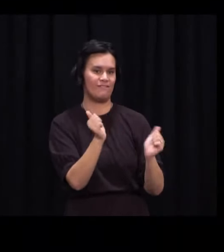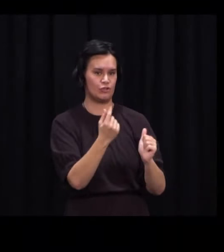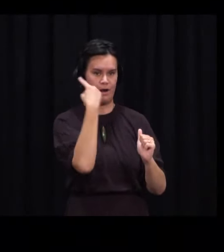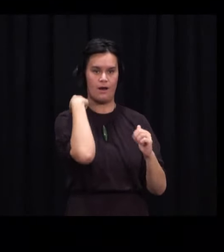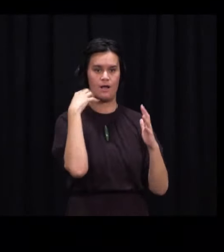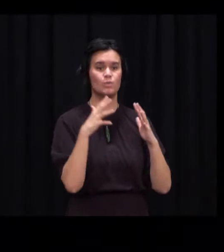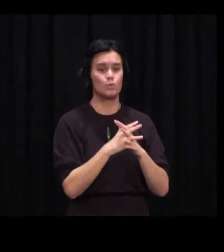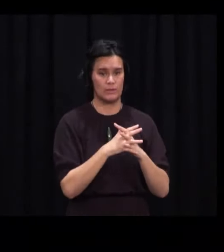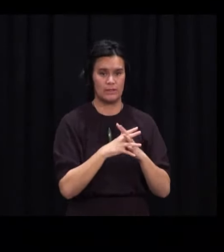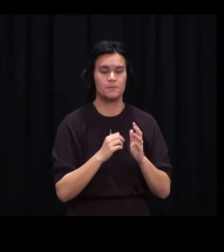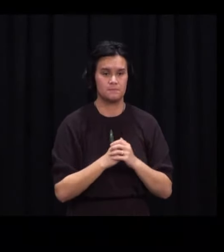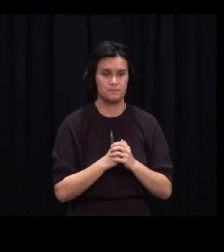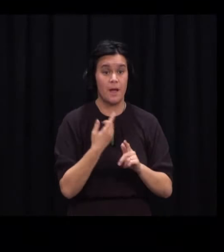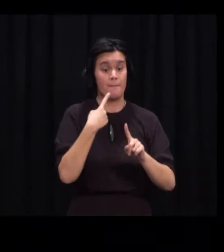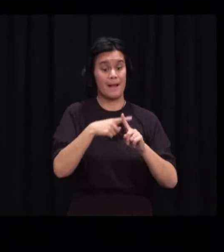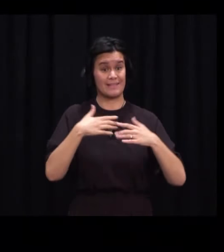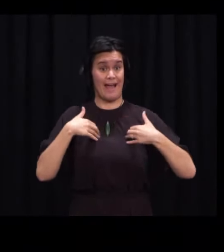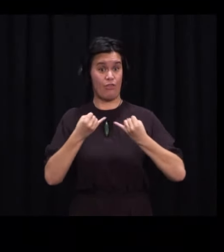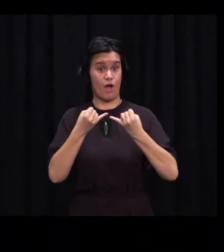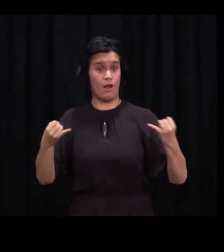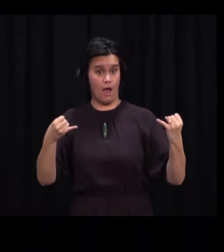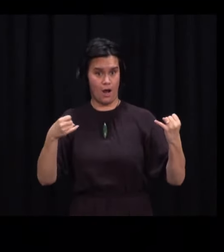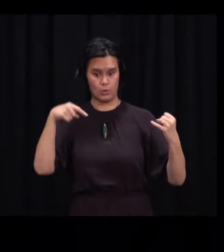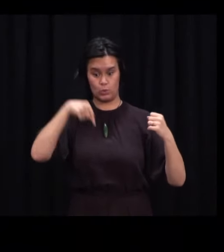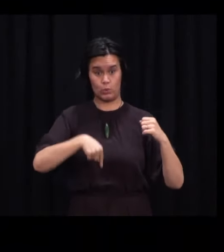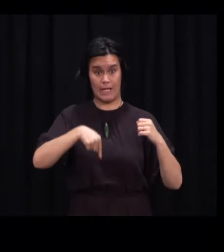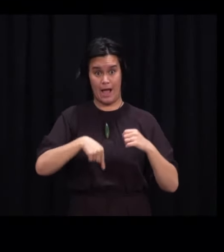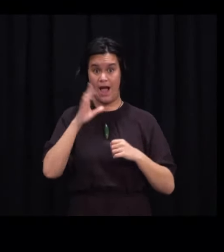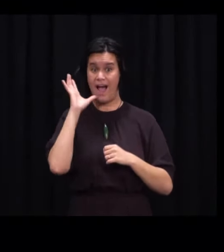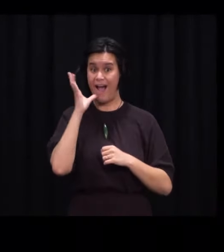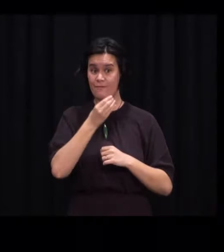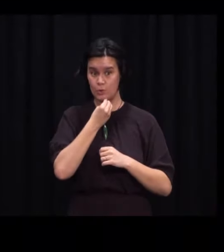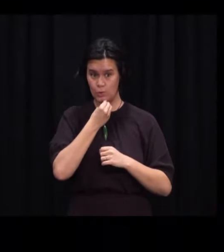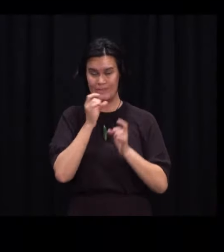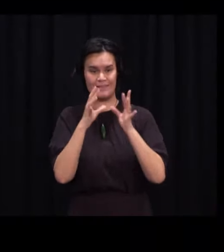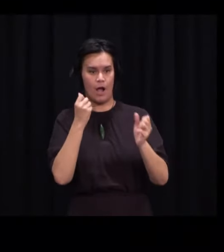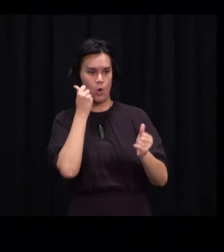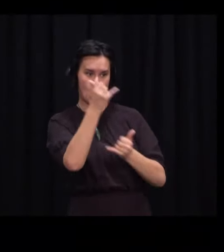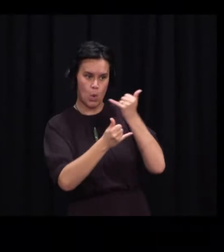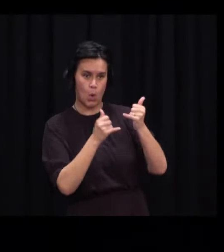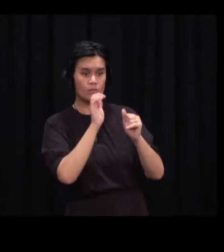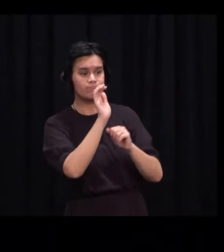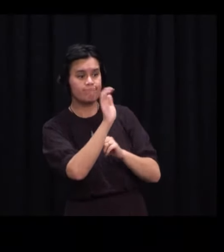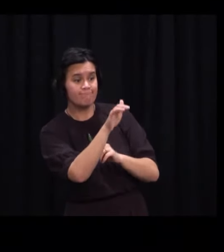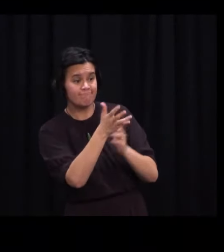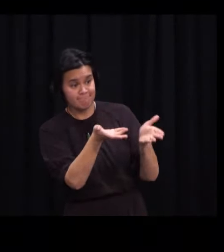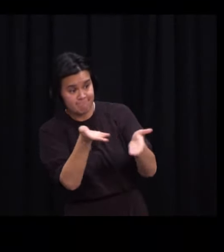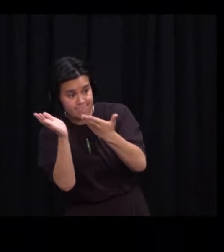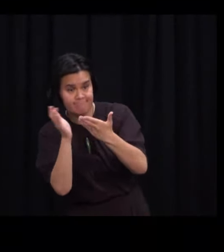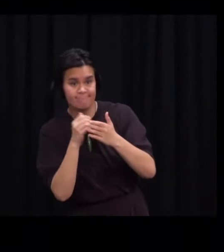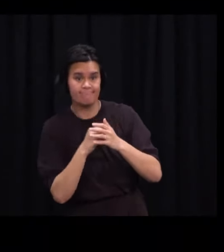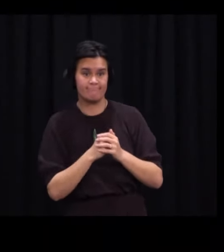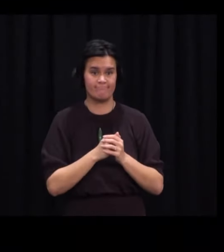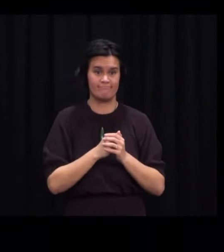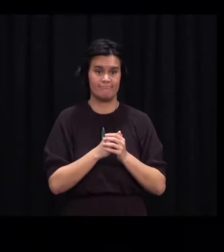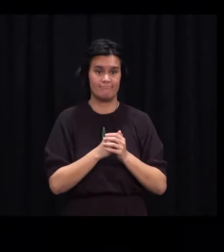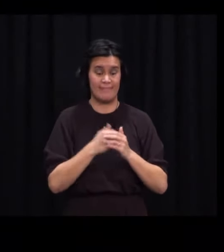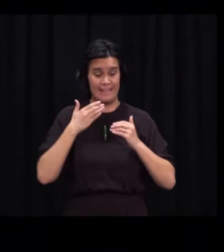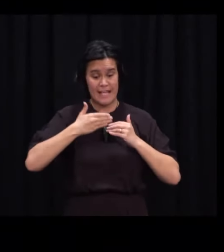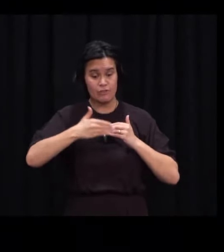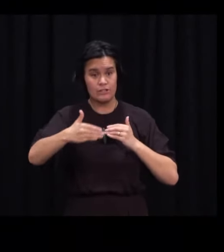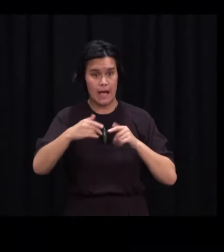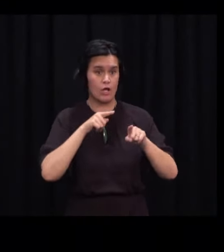campaign. Healthline have started calls this afternoon to support our older New Zealanders to be vaccinated. These will average about 8,000 calls a